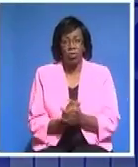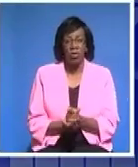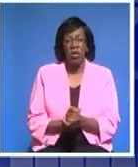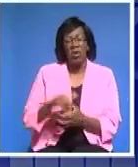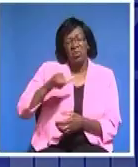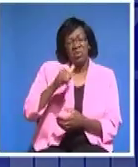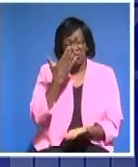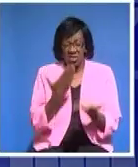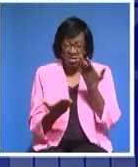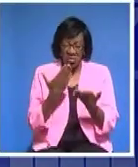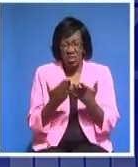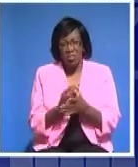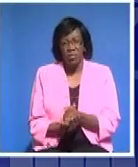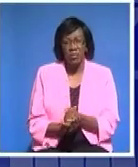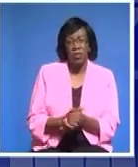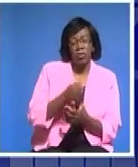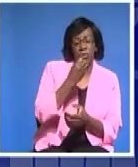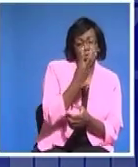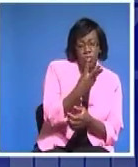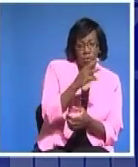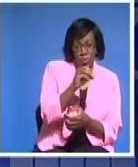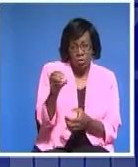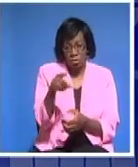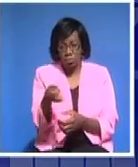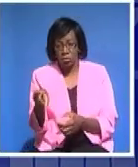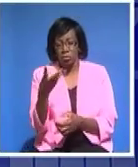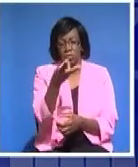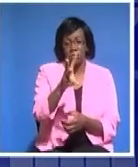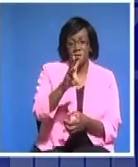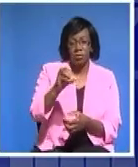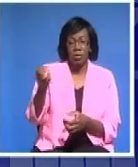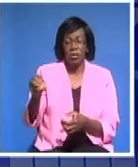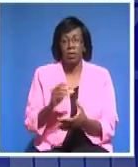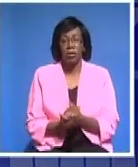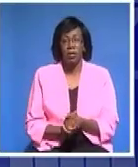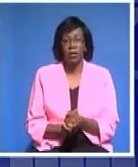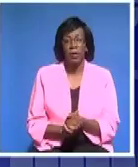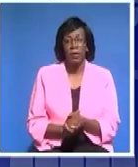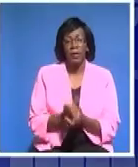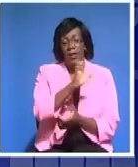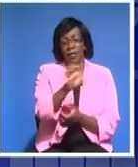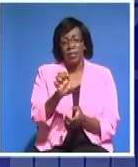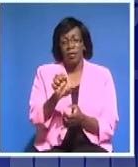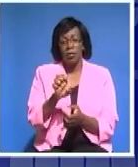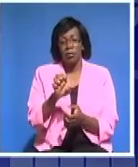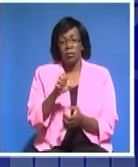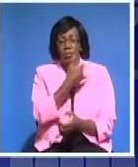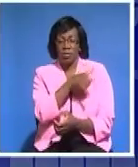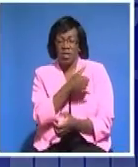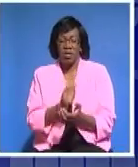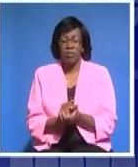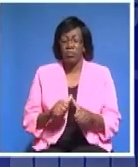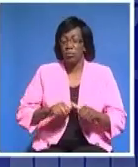of between 300 and 600 animals. Their existence is increasingly threatened by